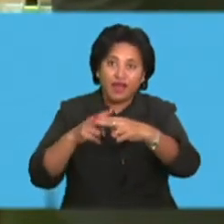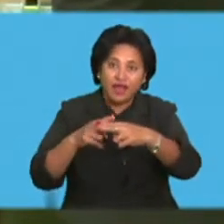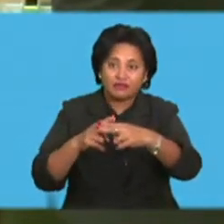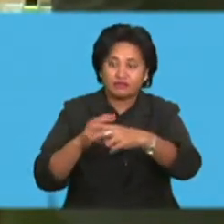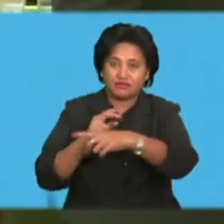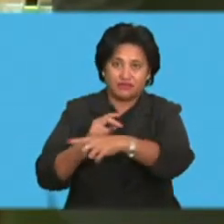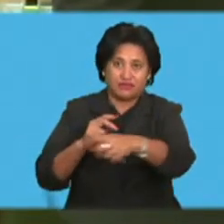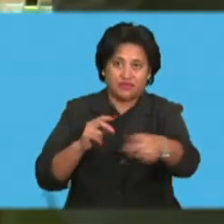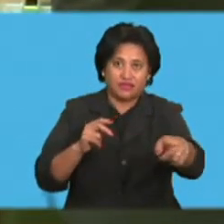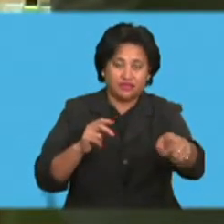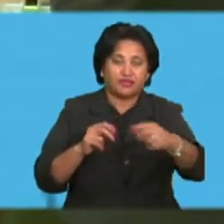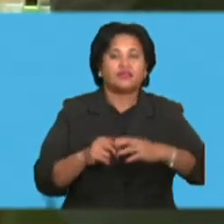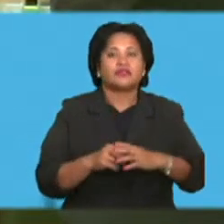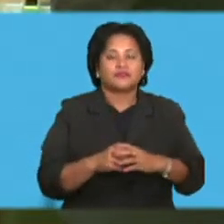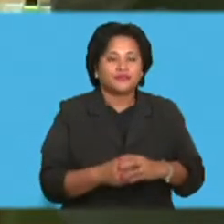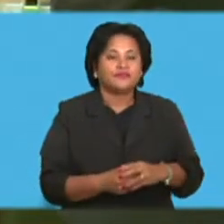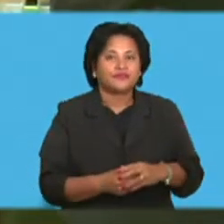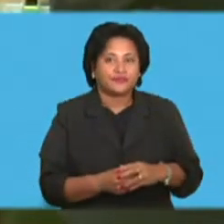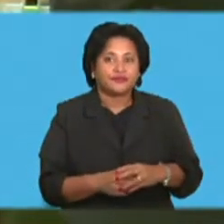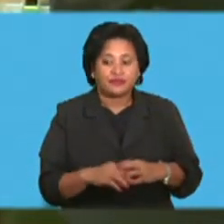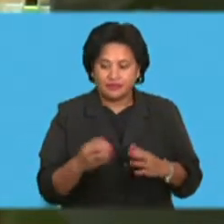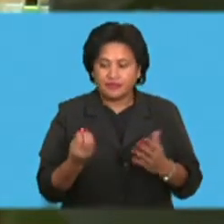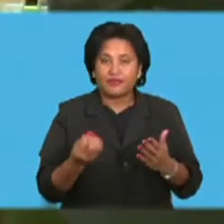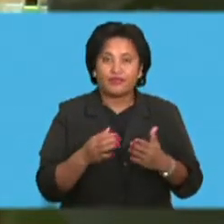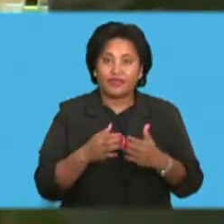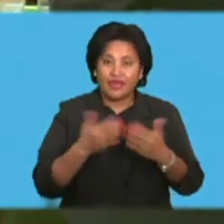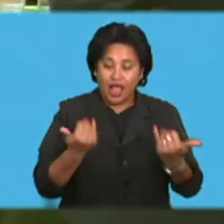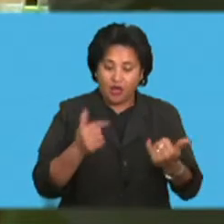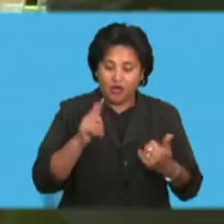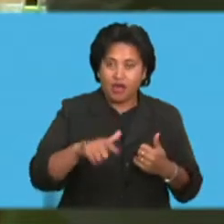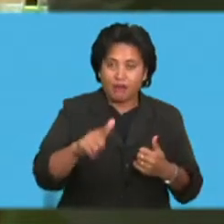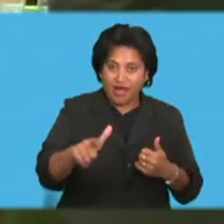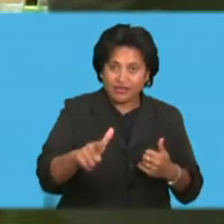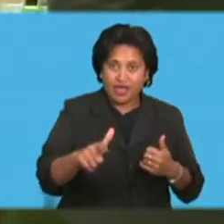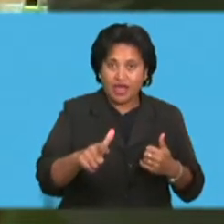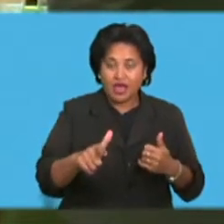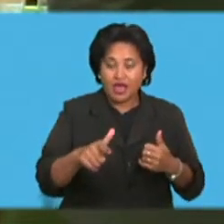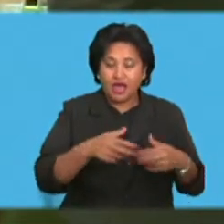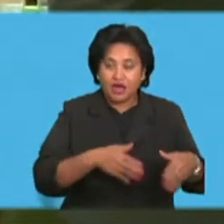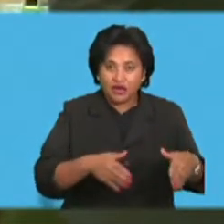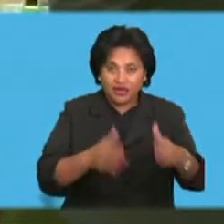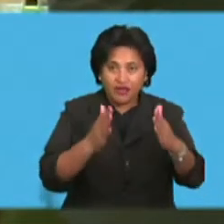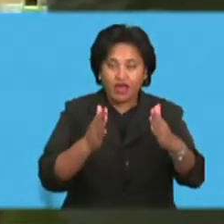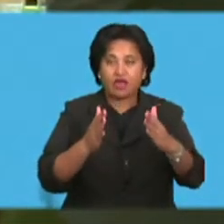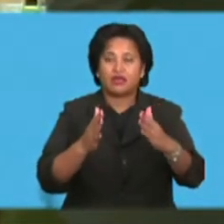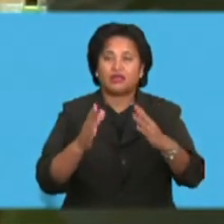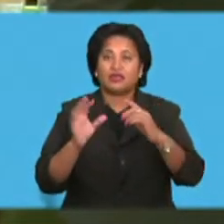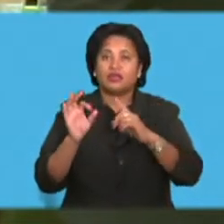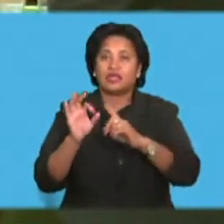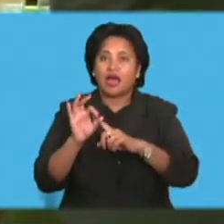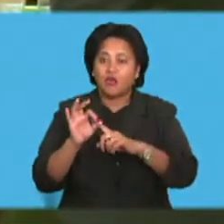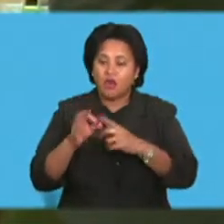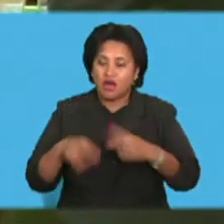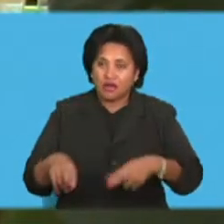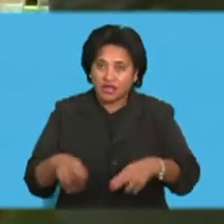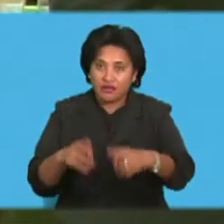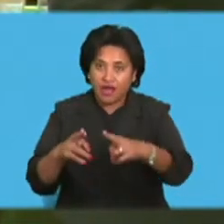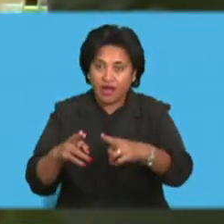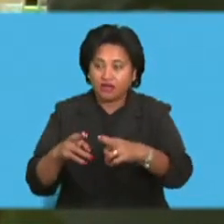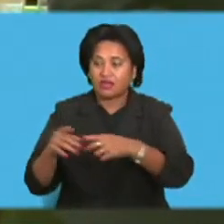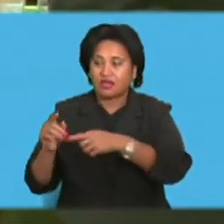area. Madam Speaker, the Labasa River, Qawa River and Levu River dredging works actually began in